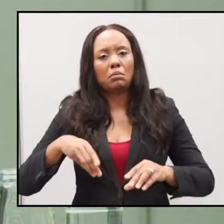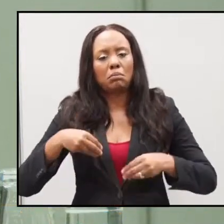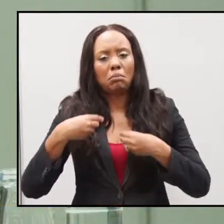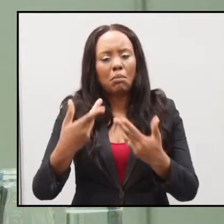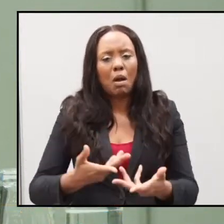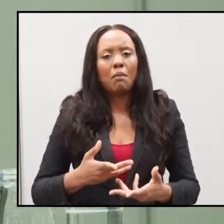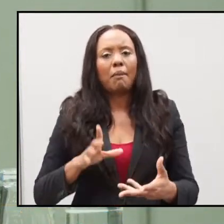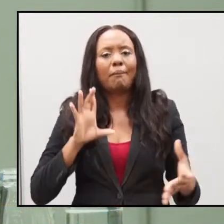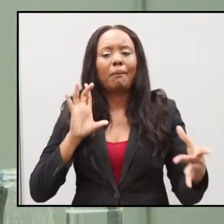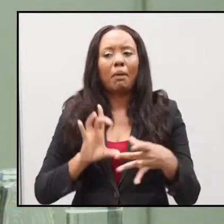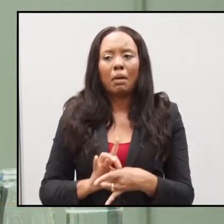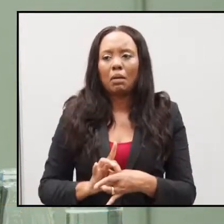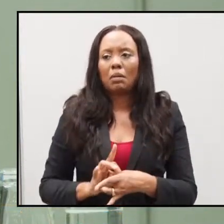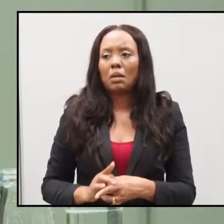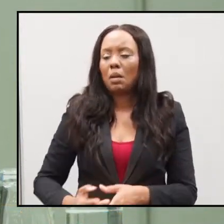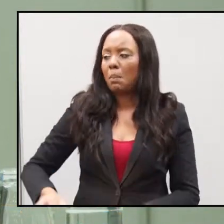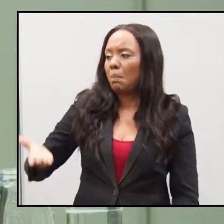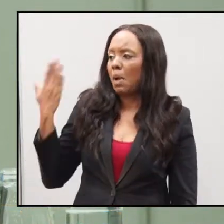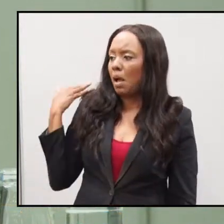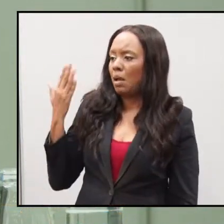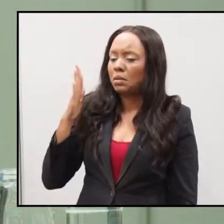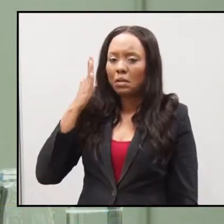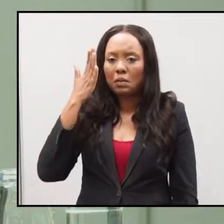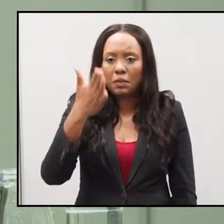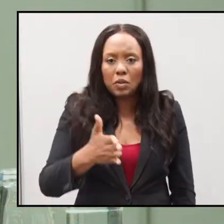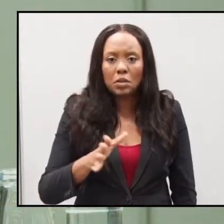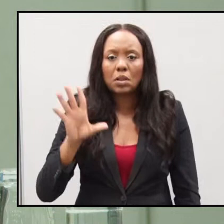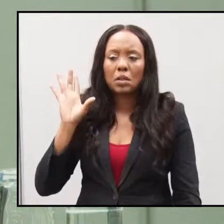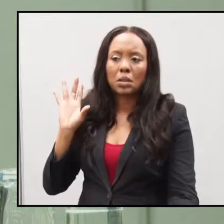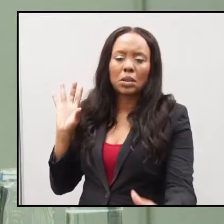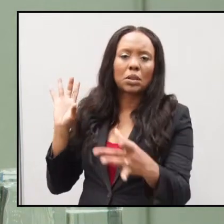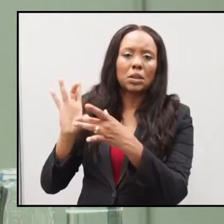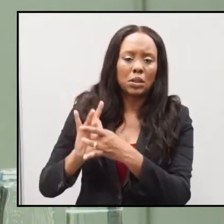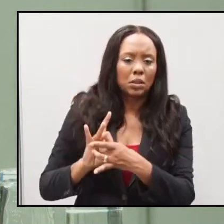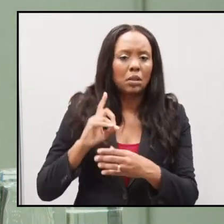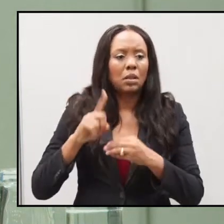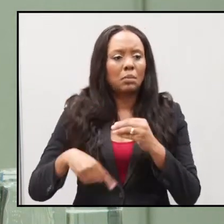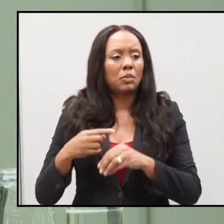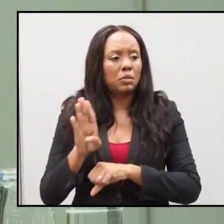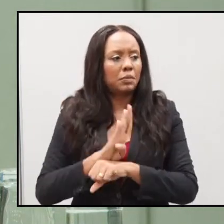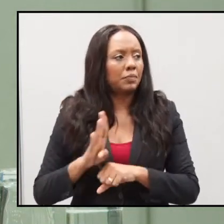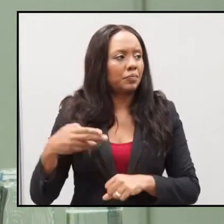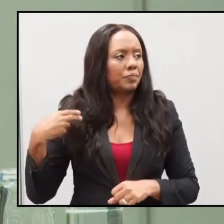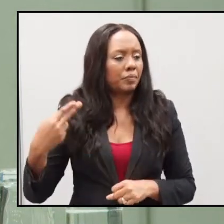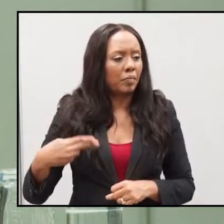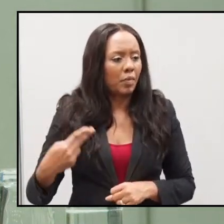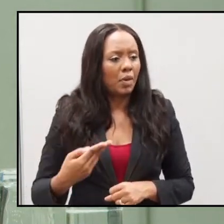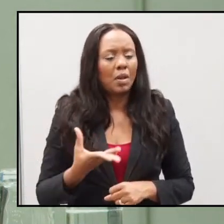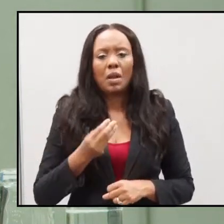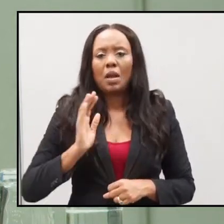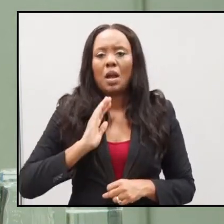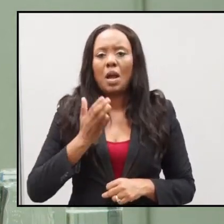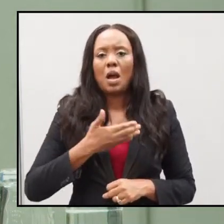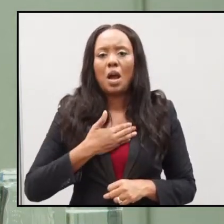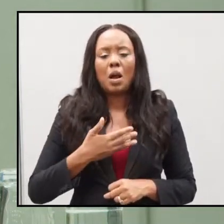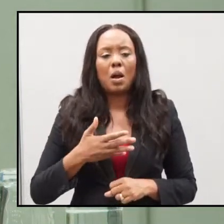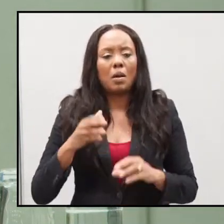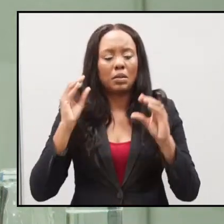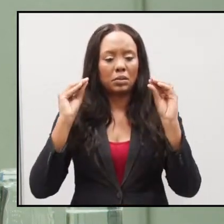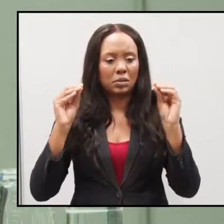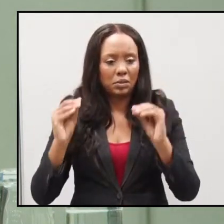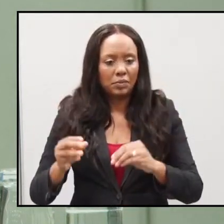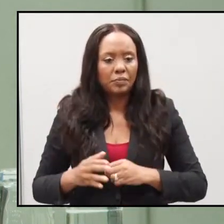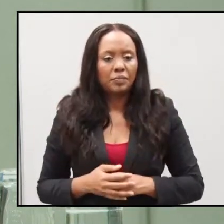current and future generations to Barbados' history and the lessons of the past. These records